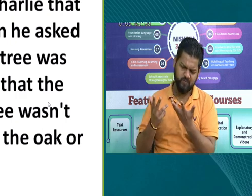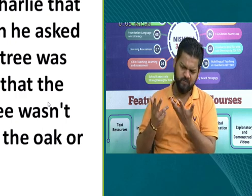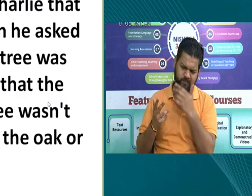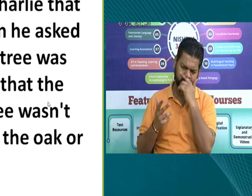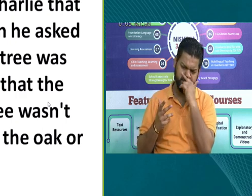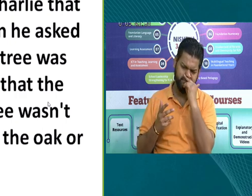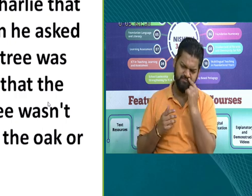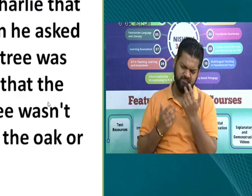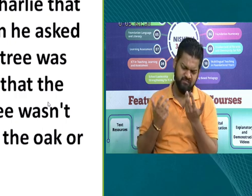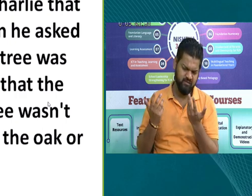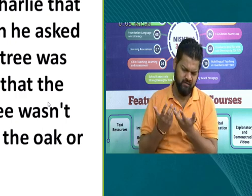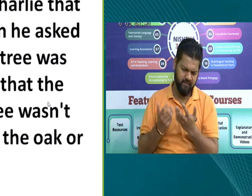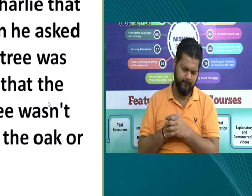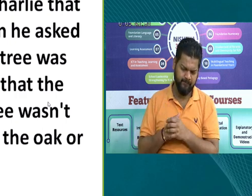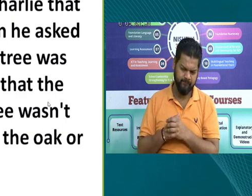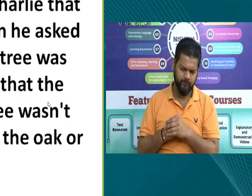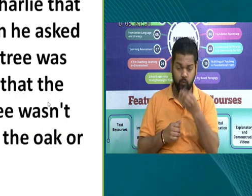tree.